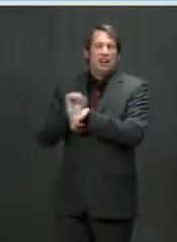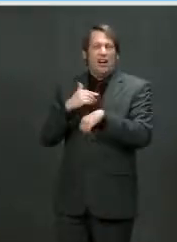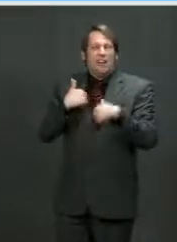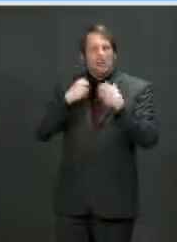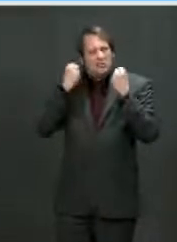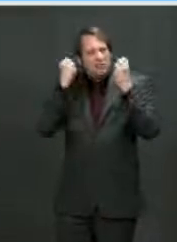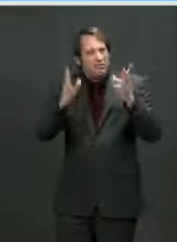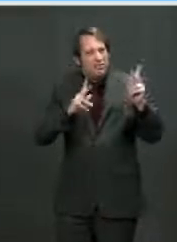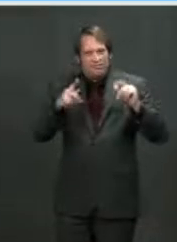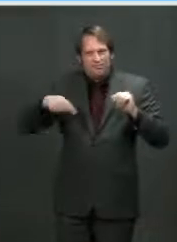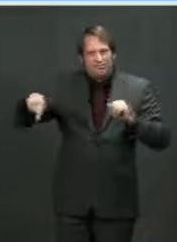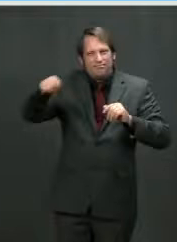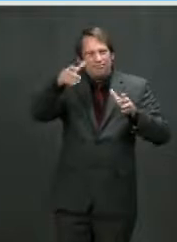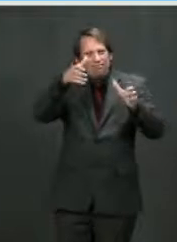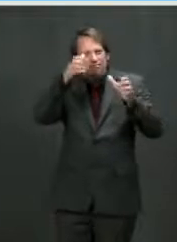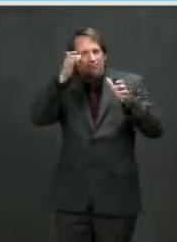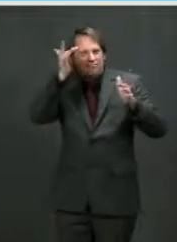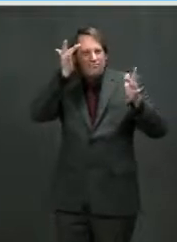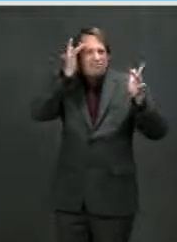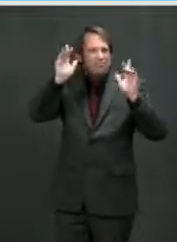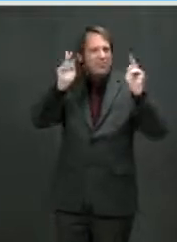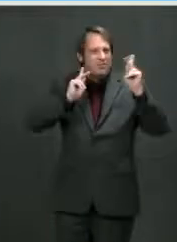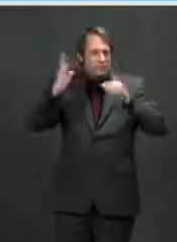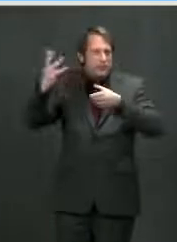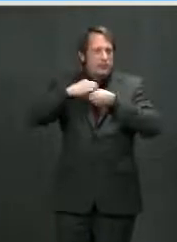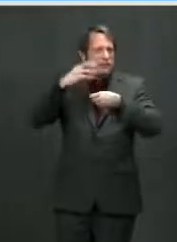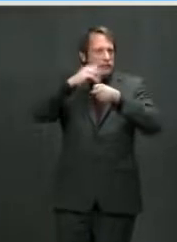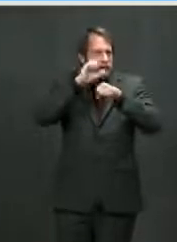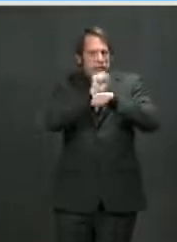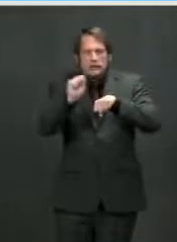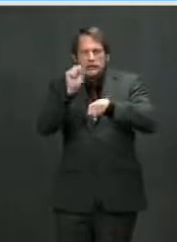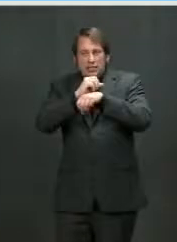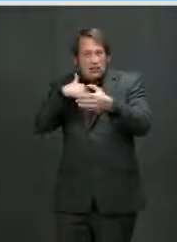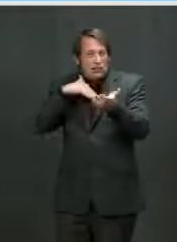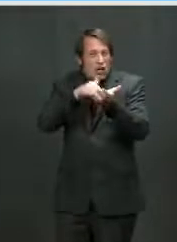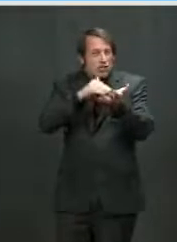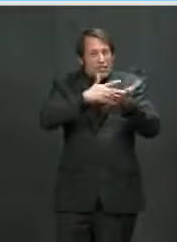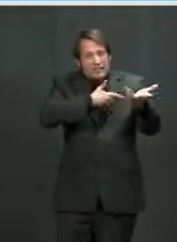as Dr. Walensky also indicated. With that, I